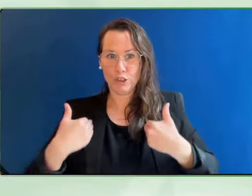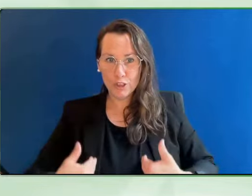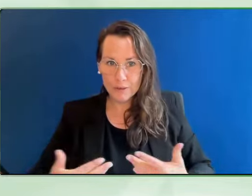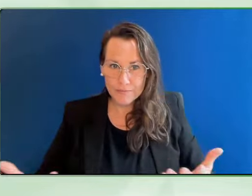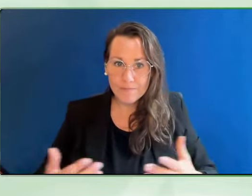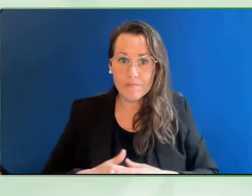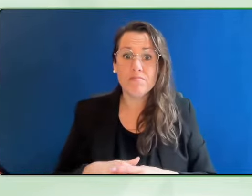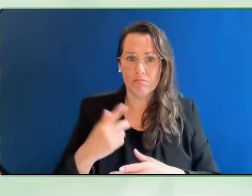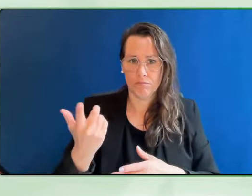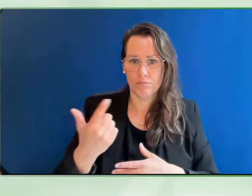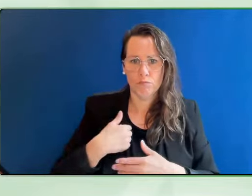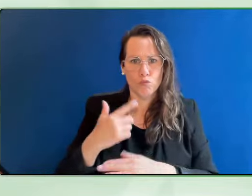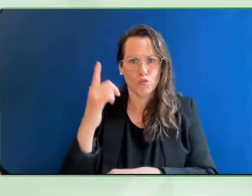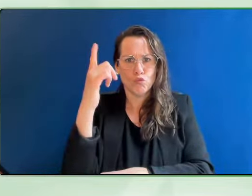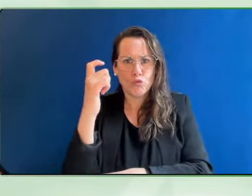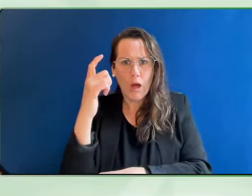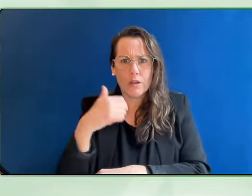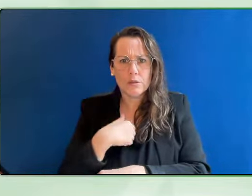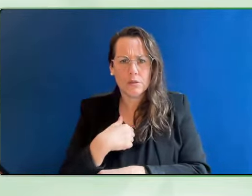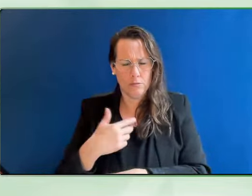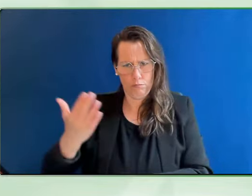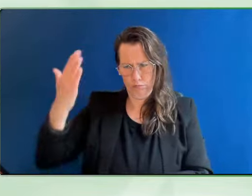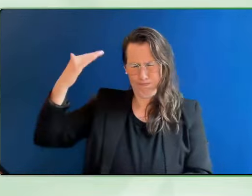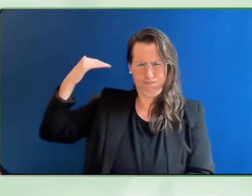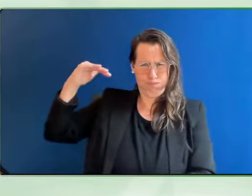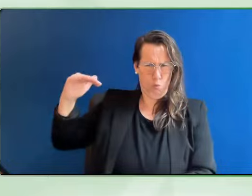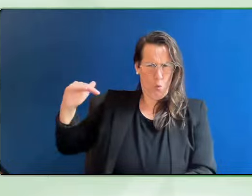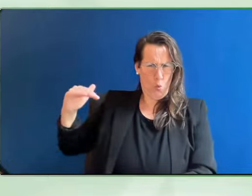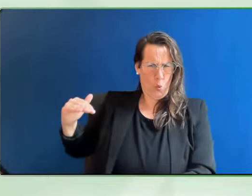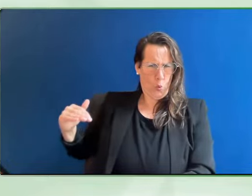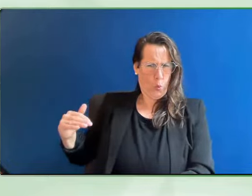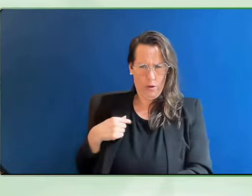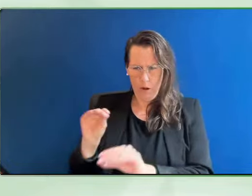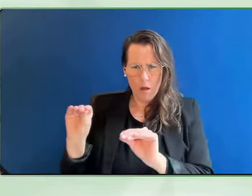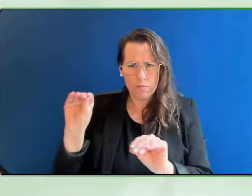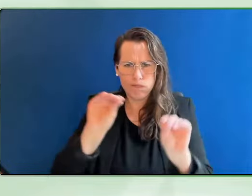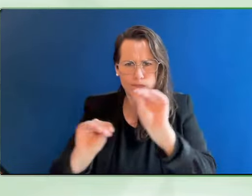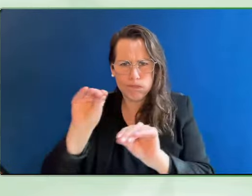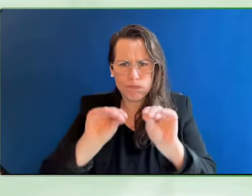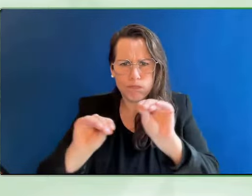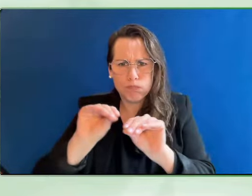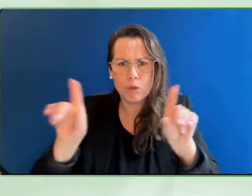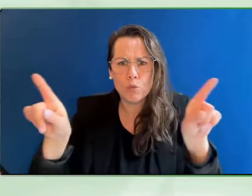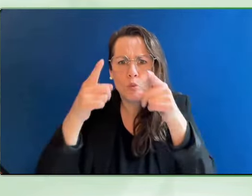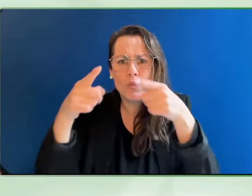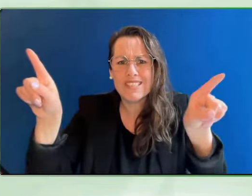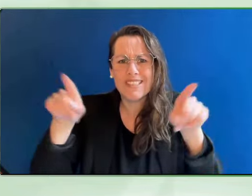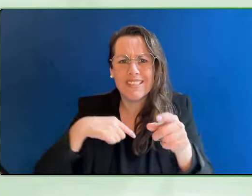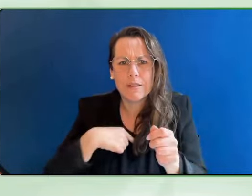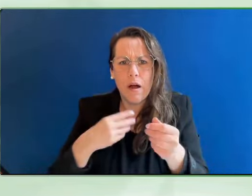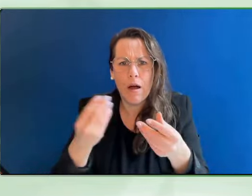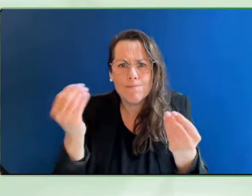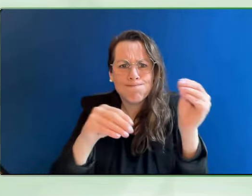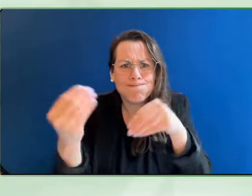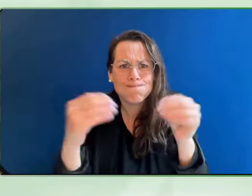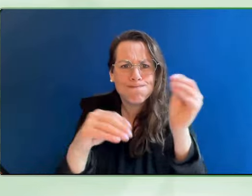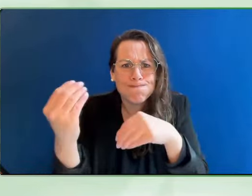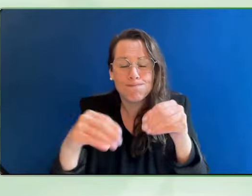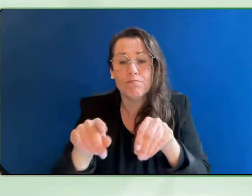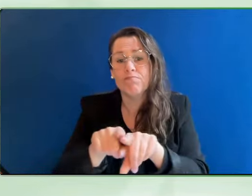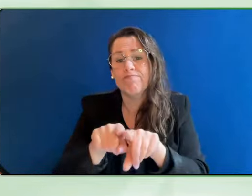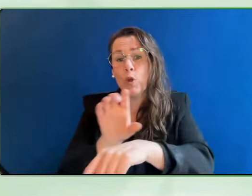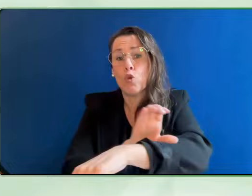name first. And that was a band with singer girl and MC,